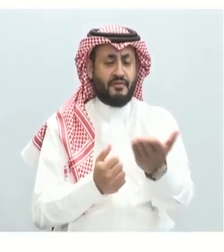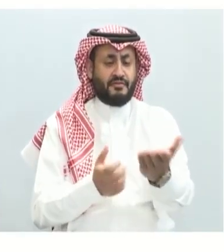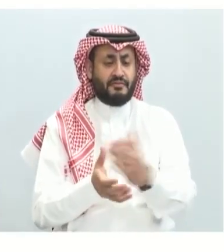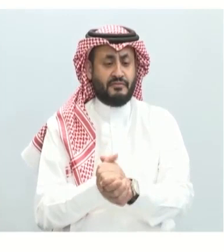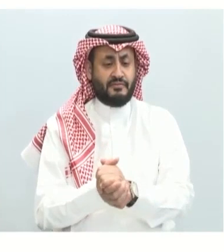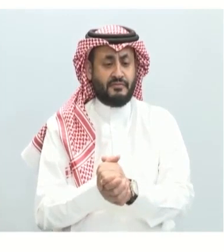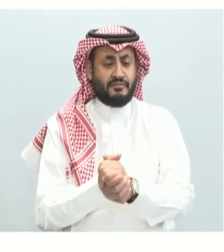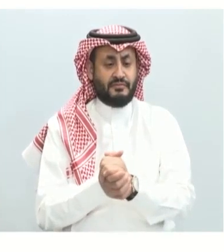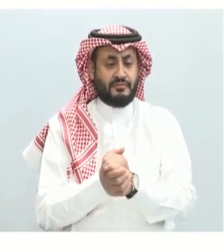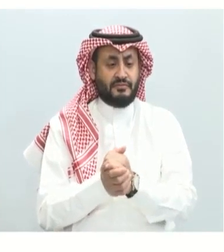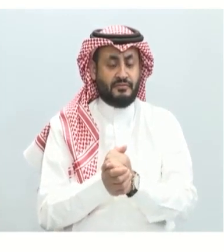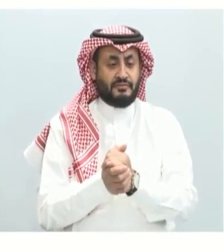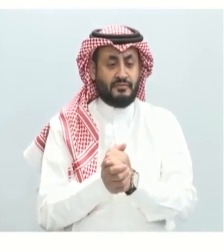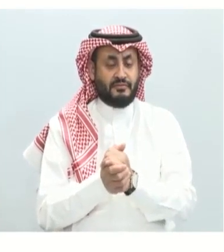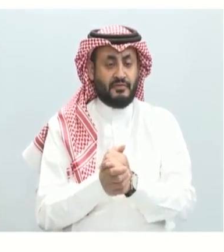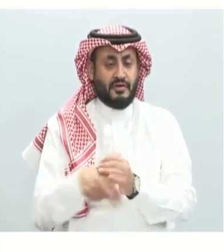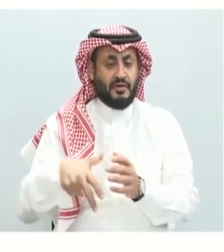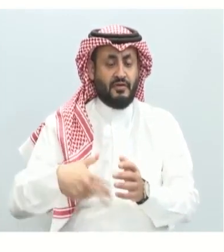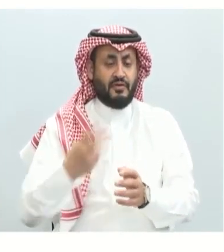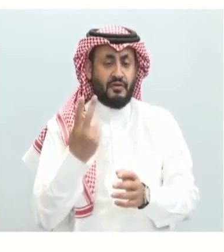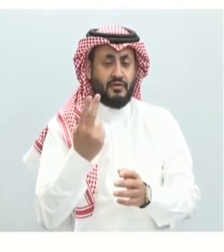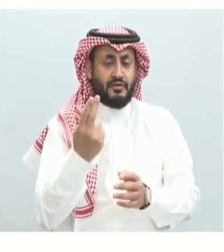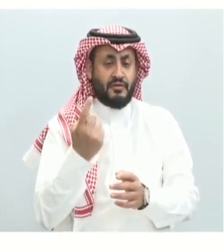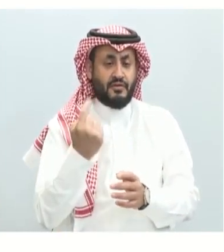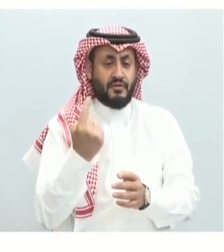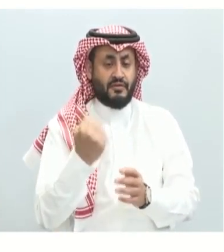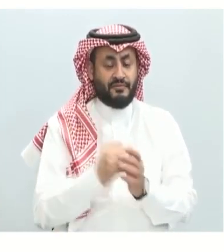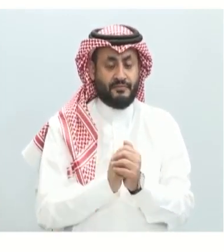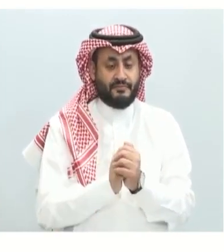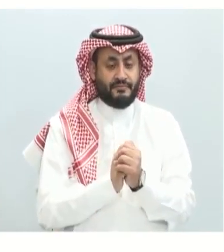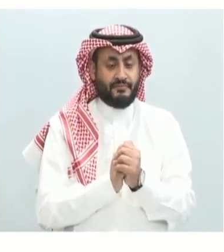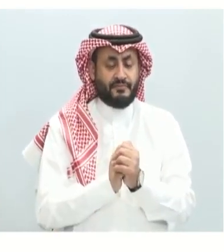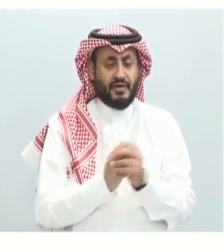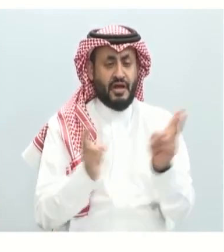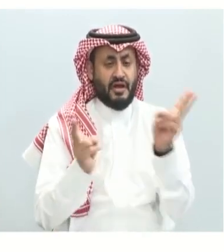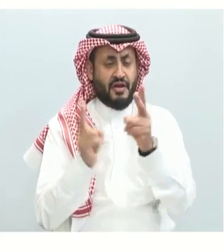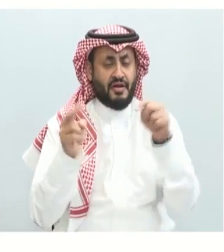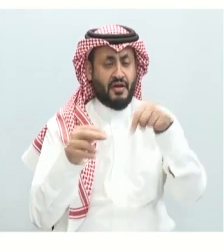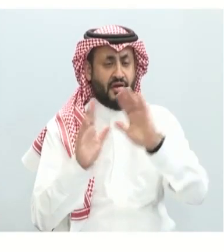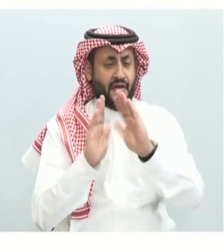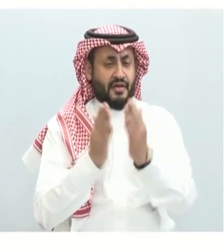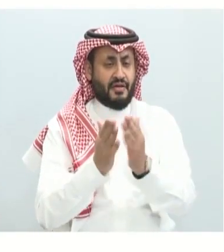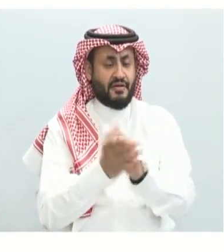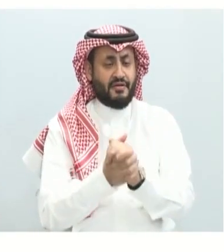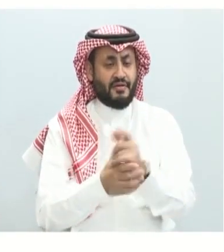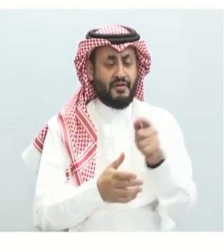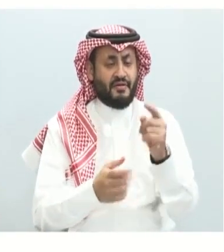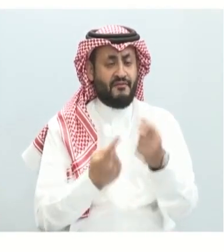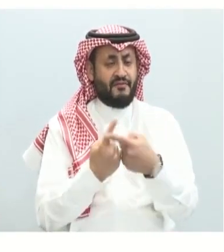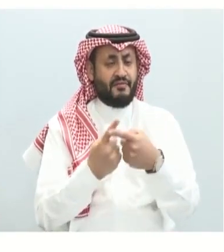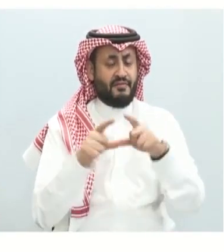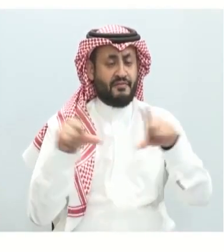is for the unit number 11. Hanging out in town. And our first lesson